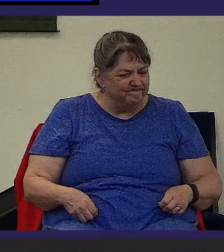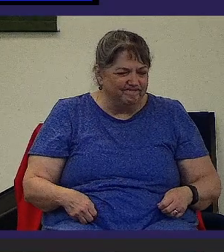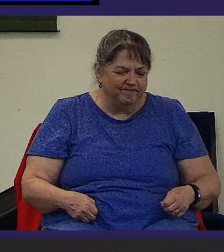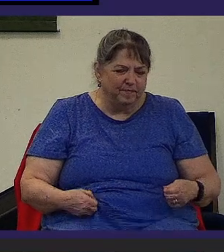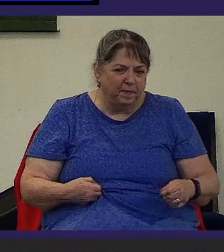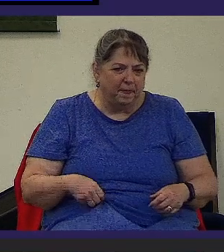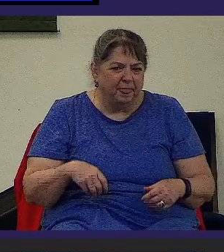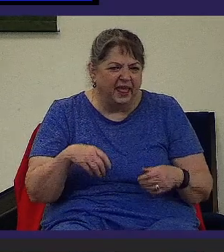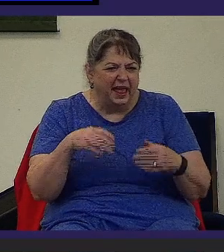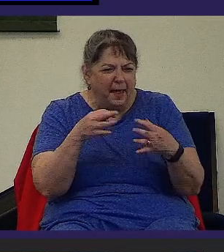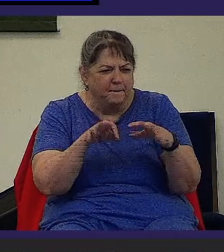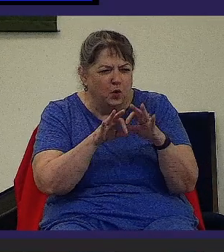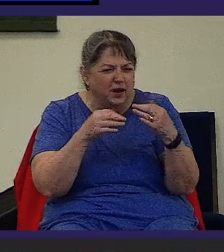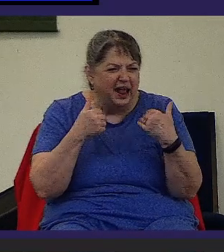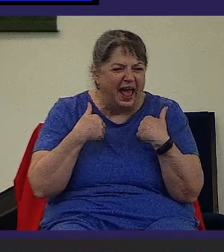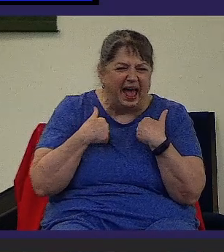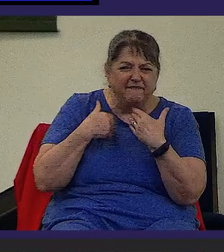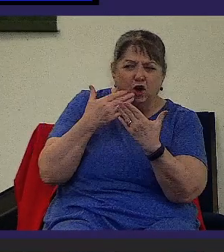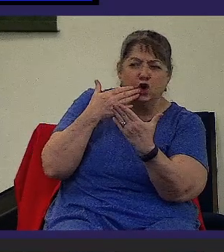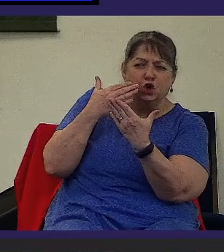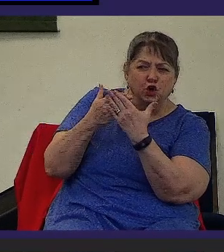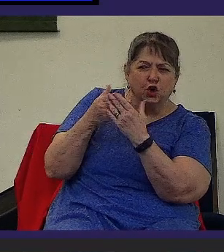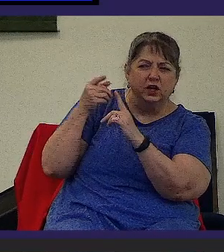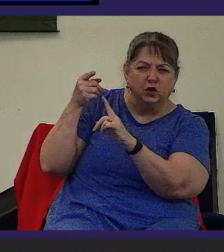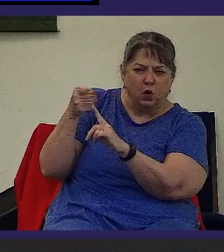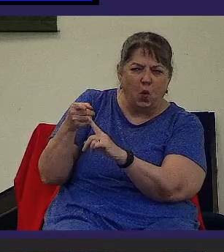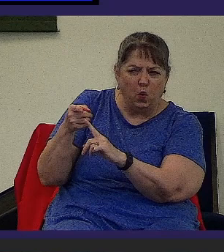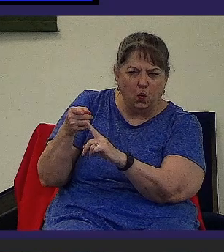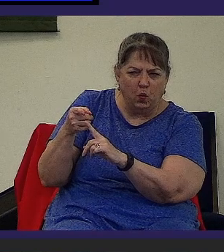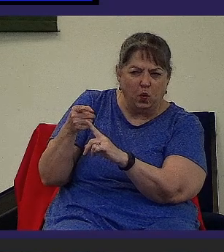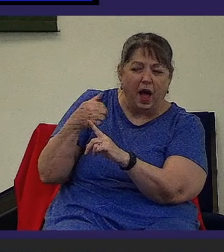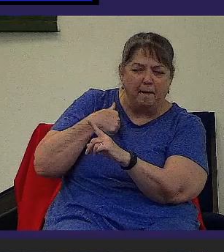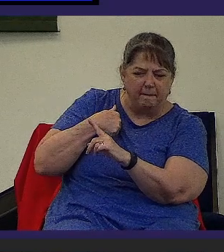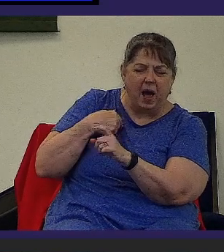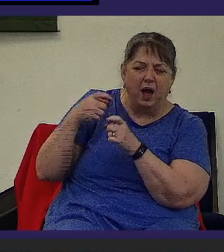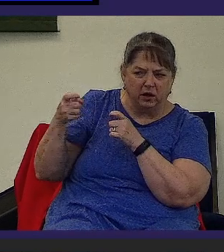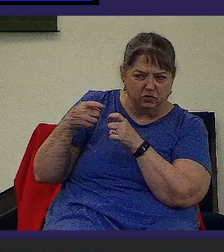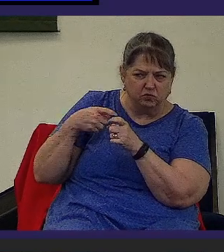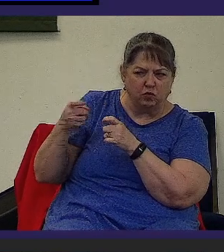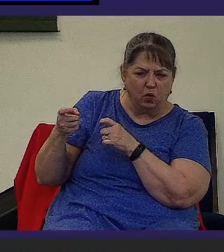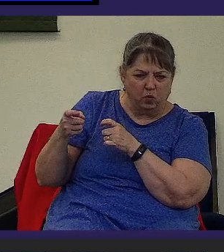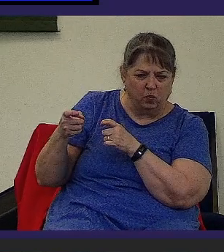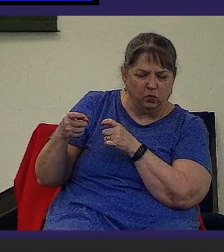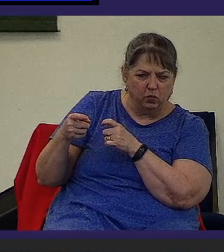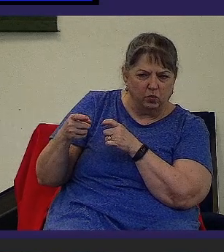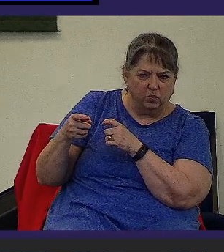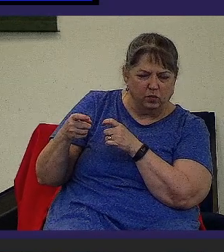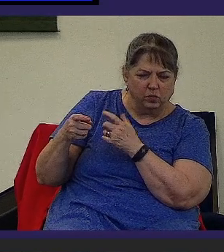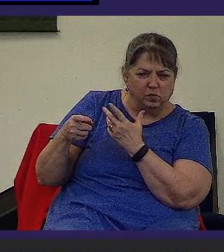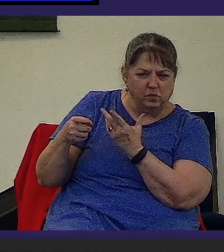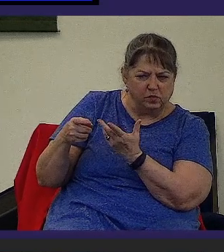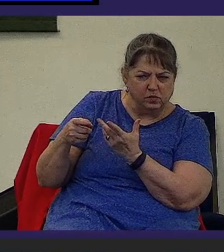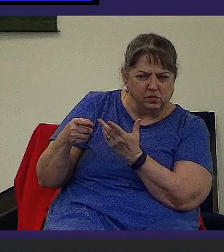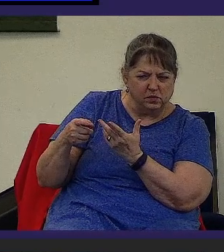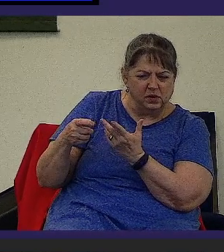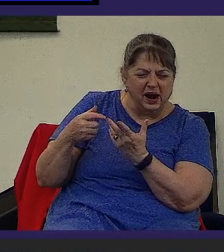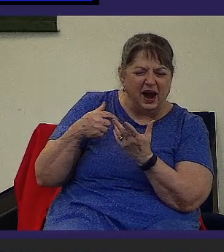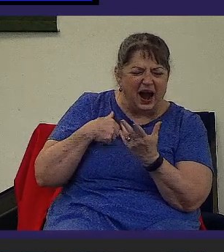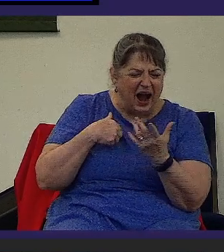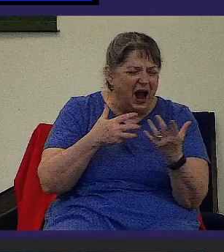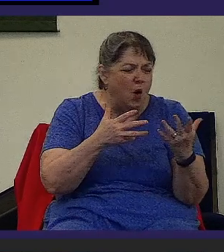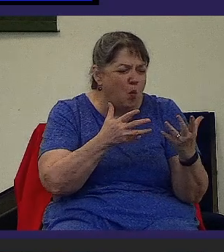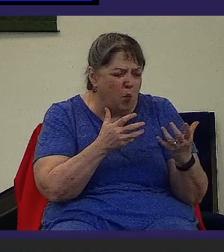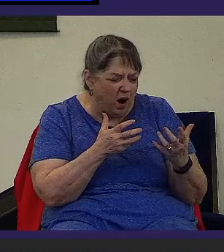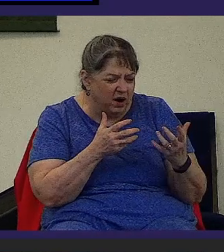non-healthy goals a healthy goal is a goal that you can control we have dynamic desires for our children and for our